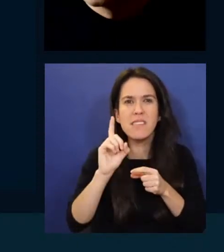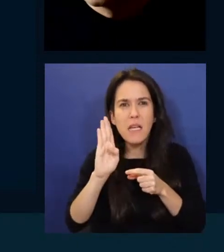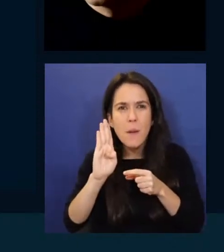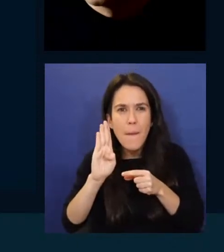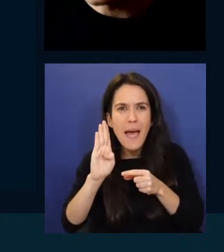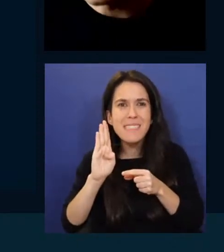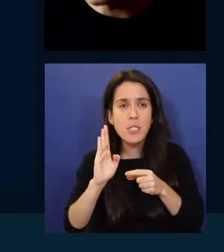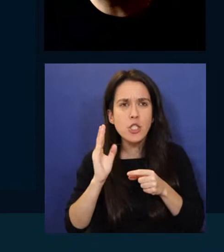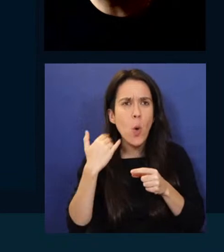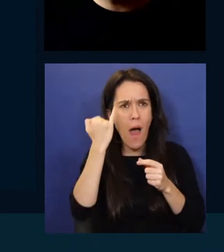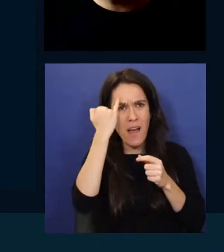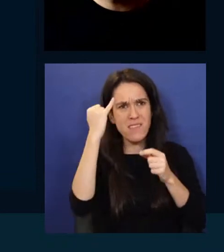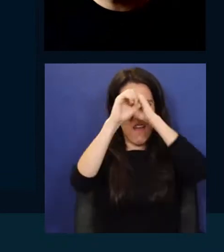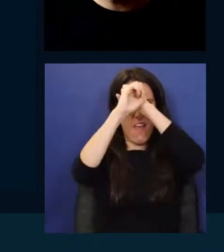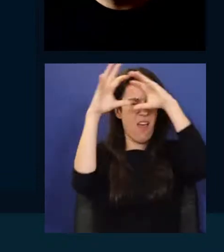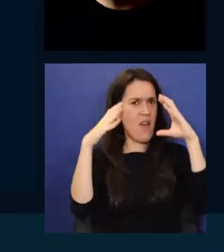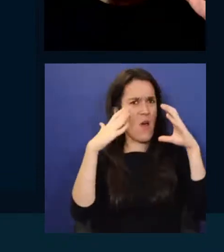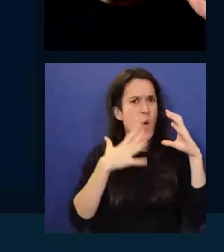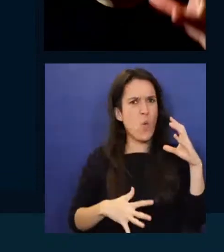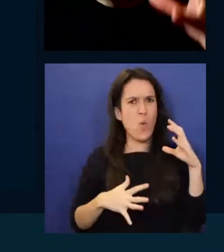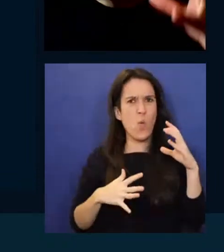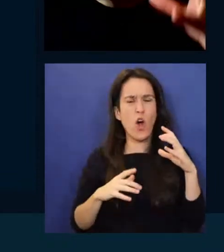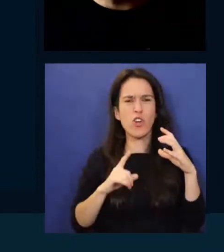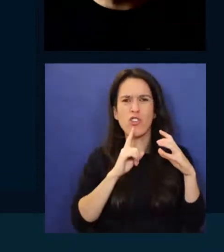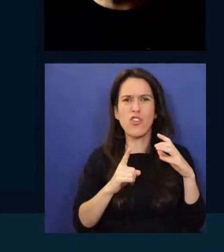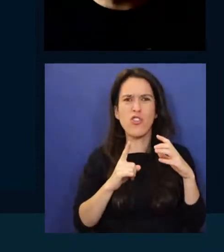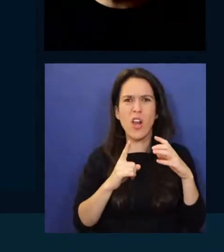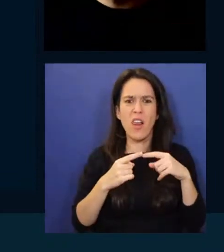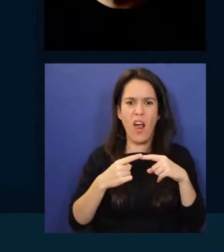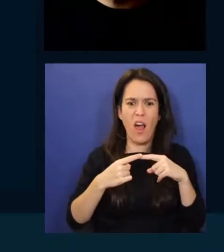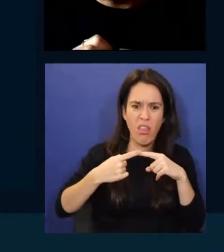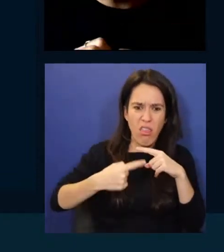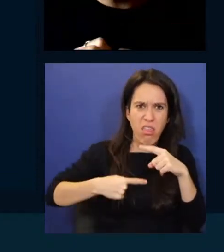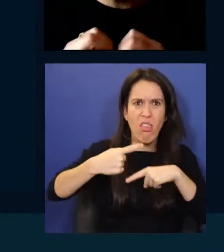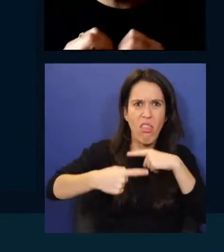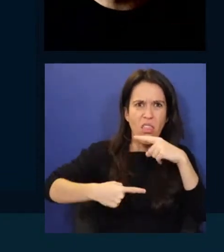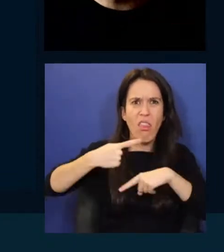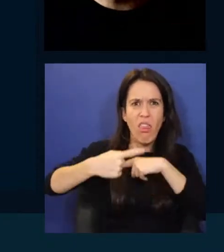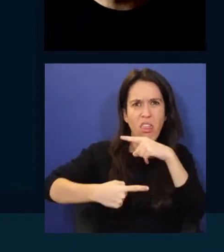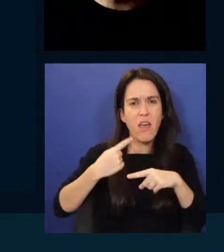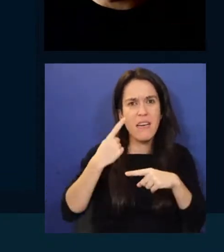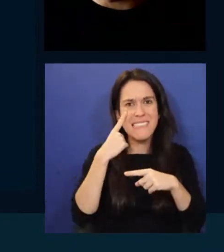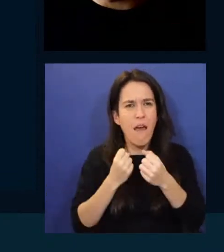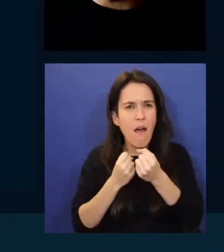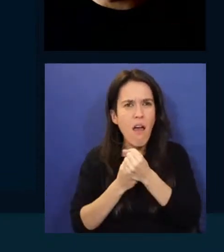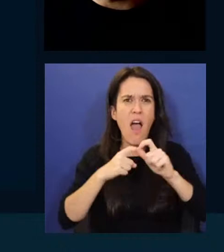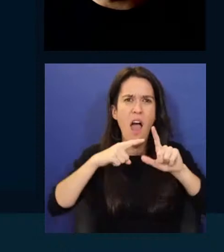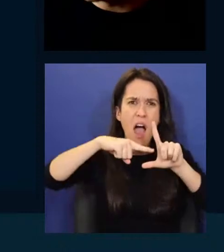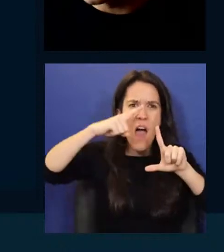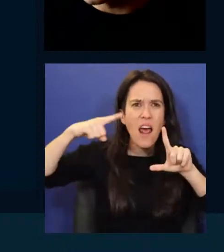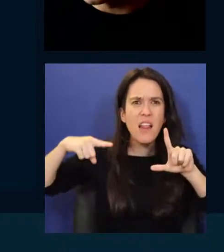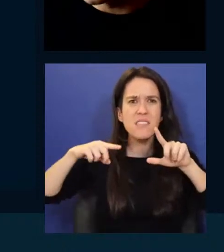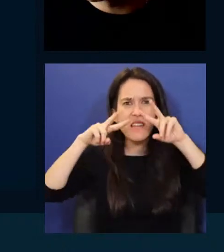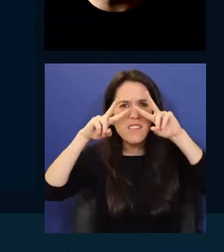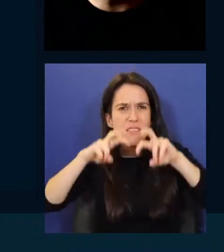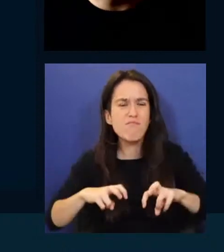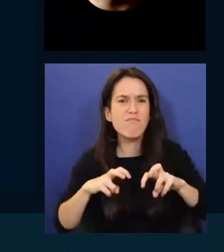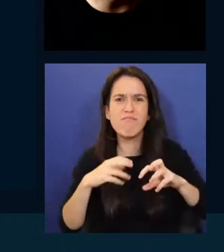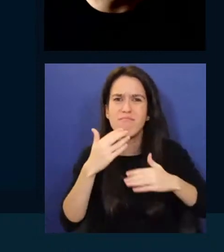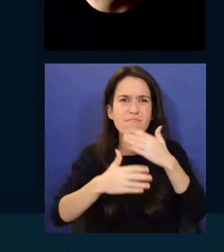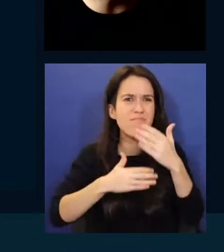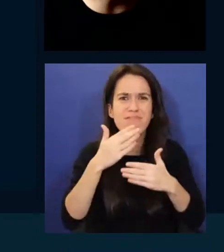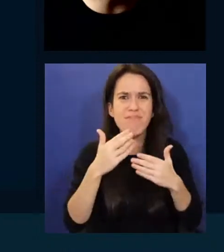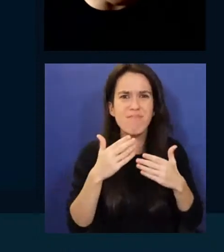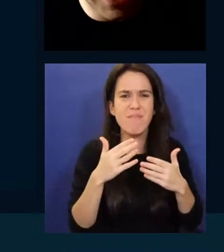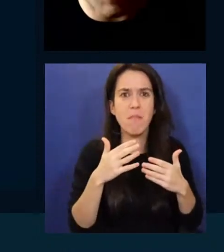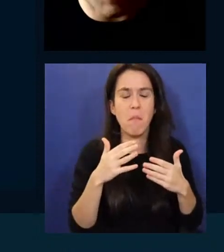idea is we wanted to reduce the friction of basically supporting analytics, real-time analytics on your operational transactions as they